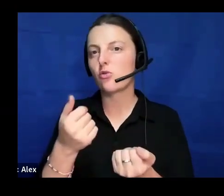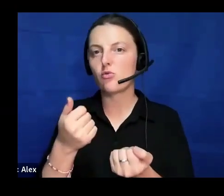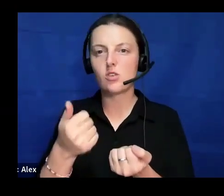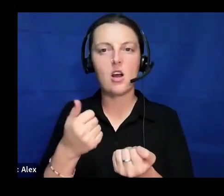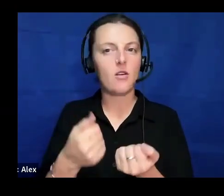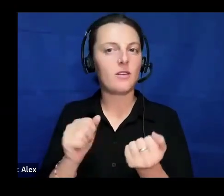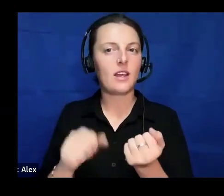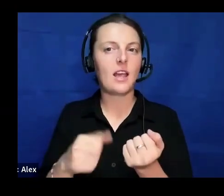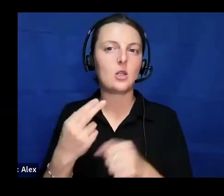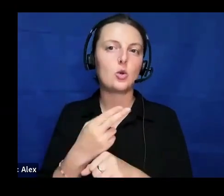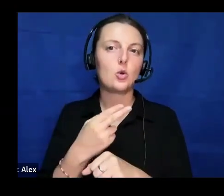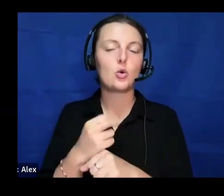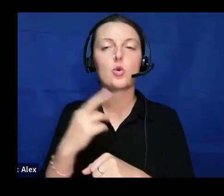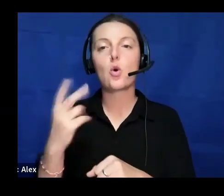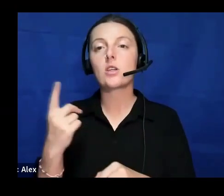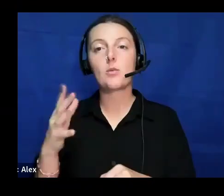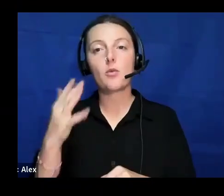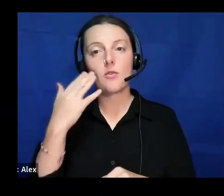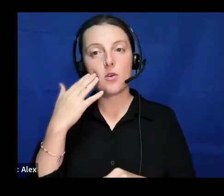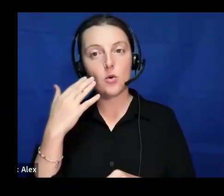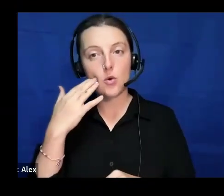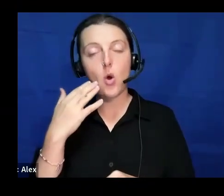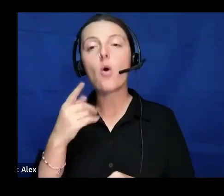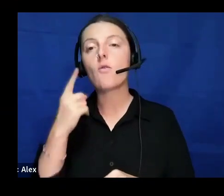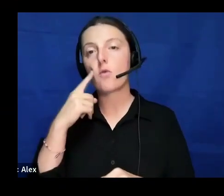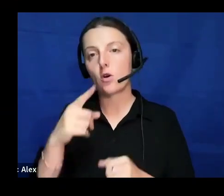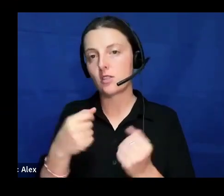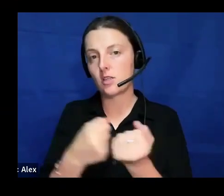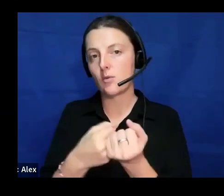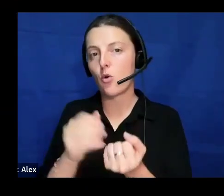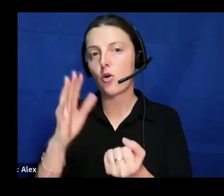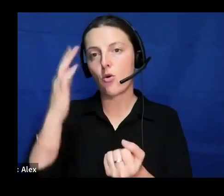know to support your health and well-being.